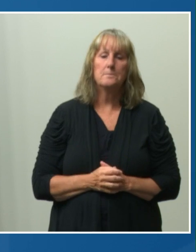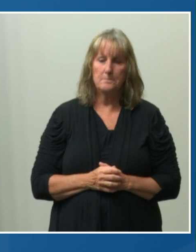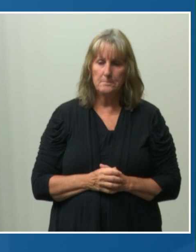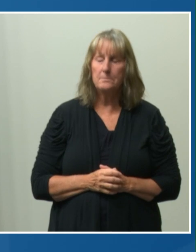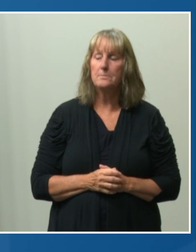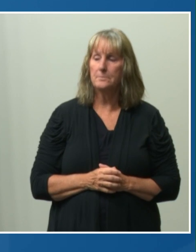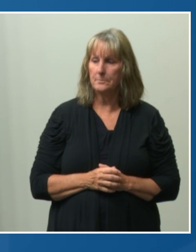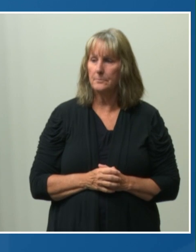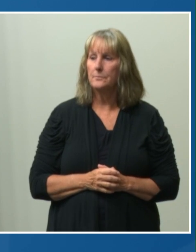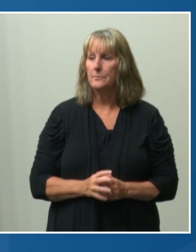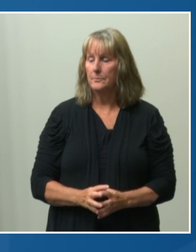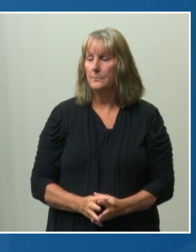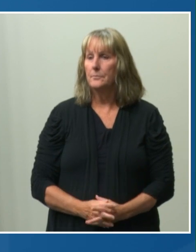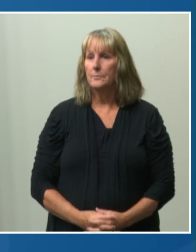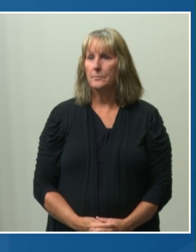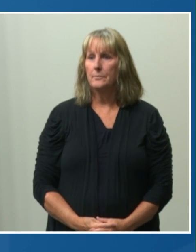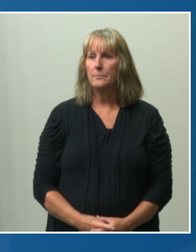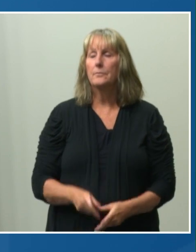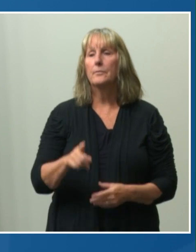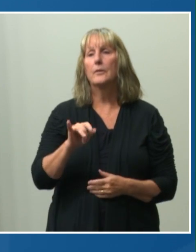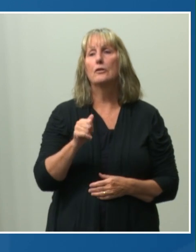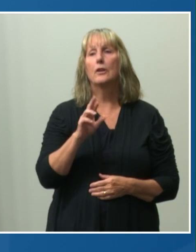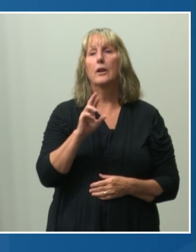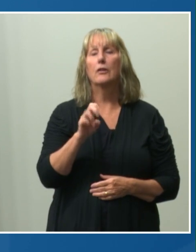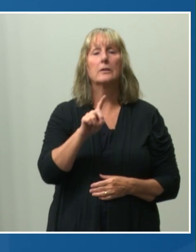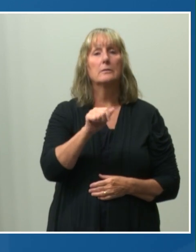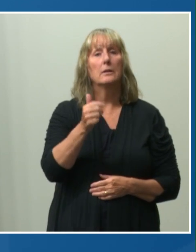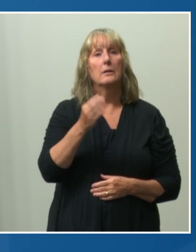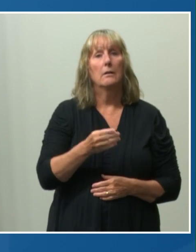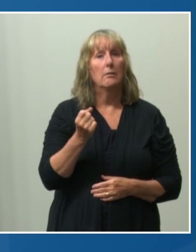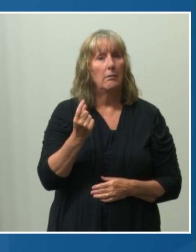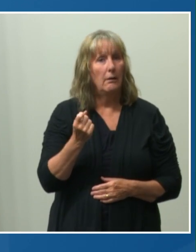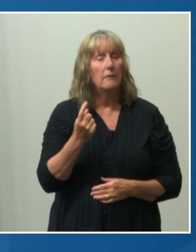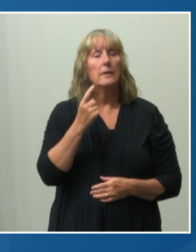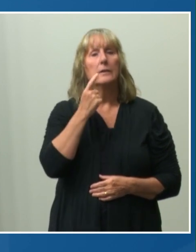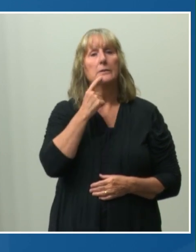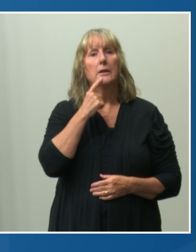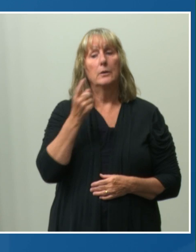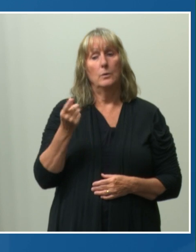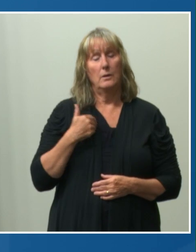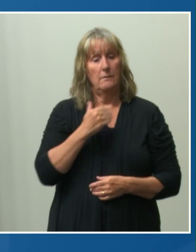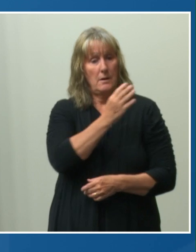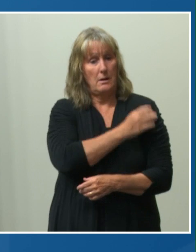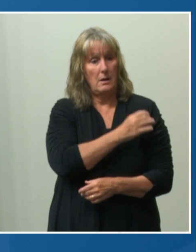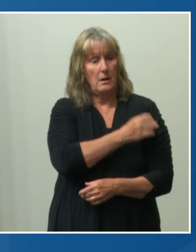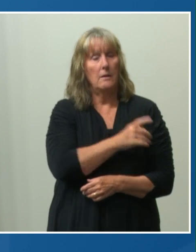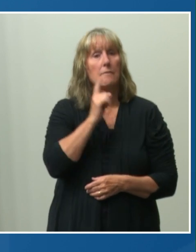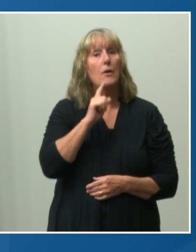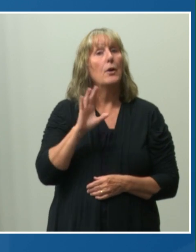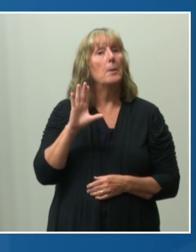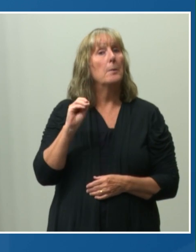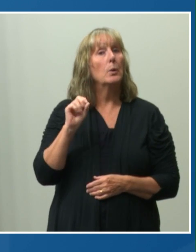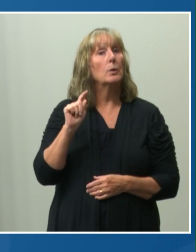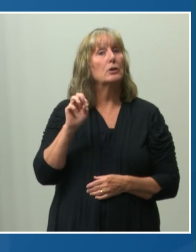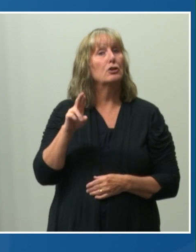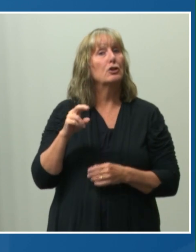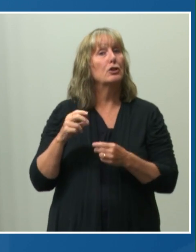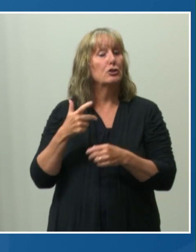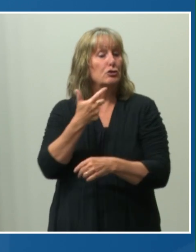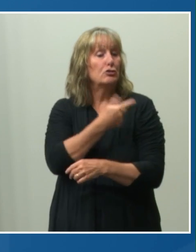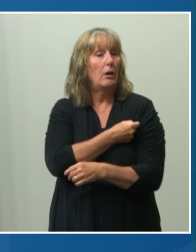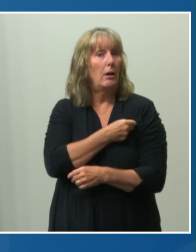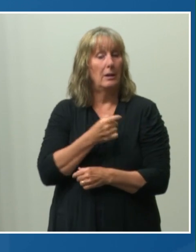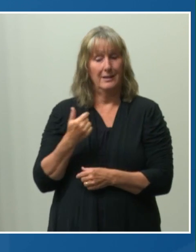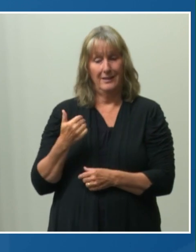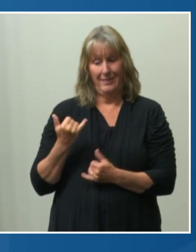And then Health Director, I just have a question for you. You said that there was clinics for booster shots this weekend and another one today. Can you kind of